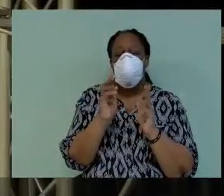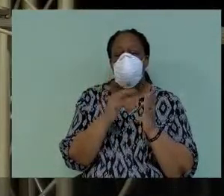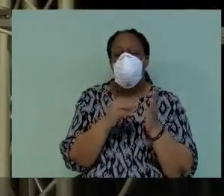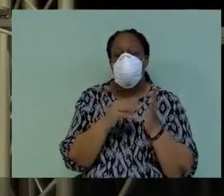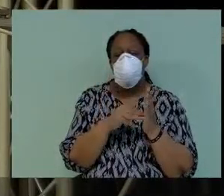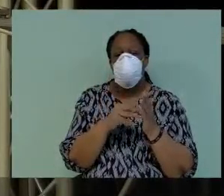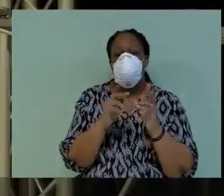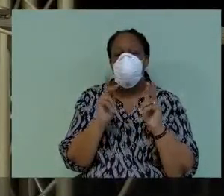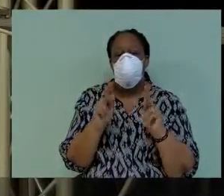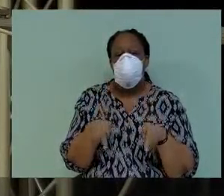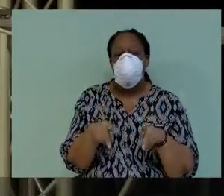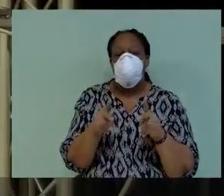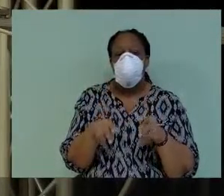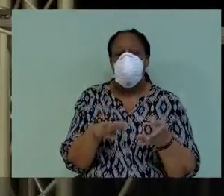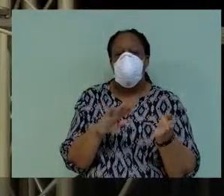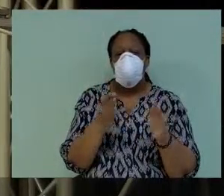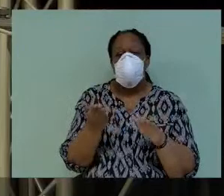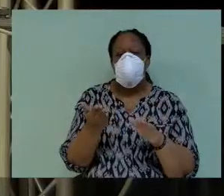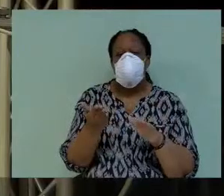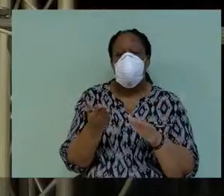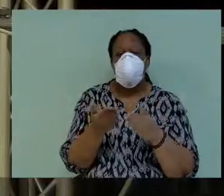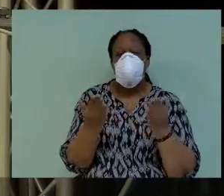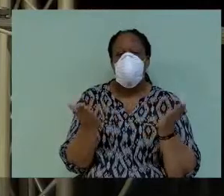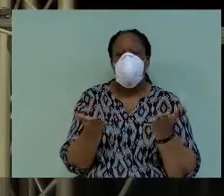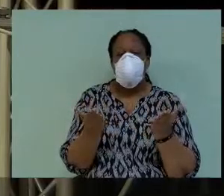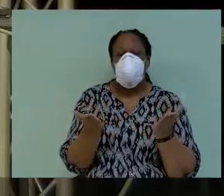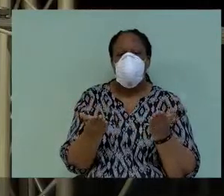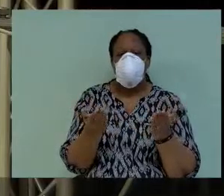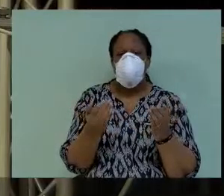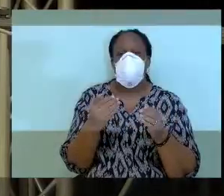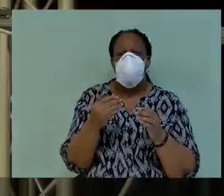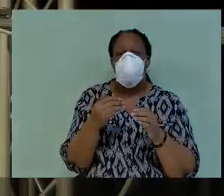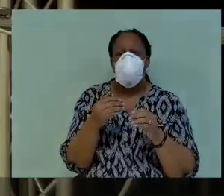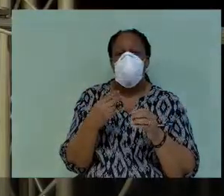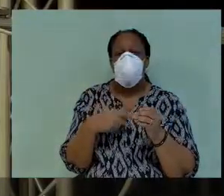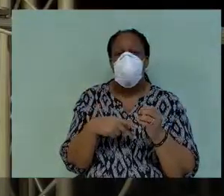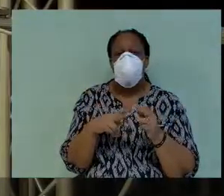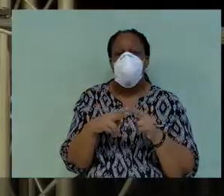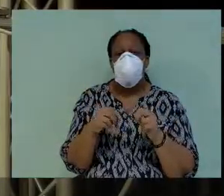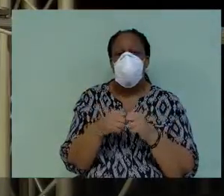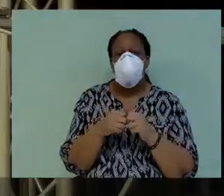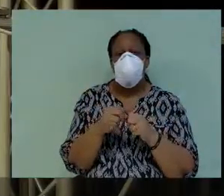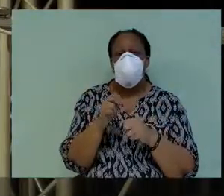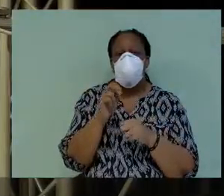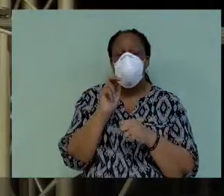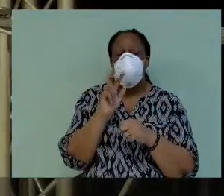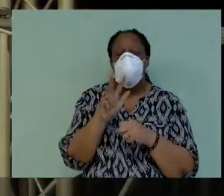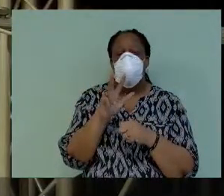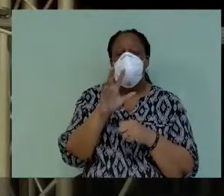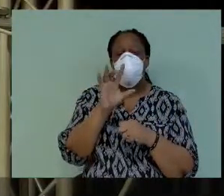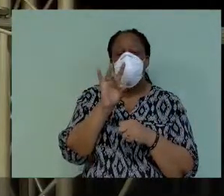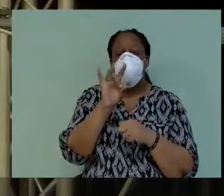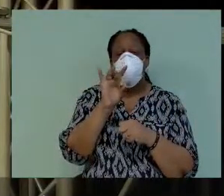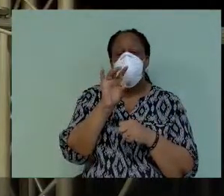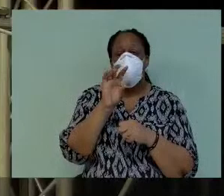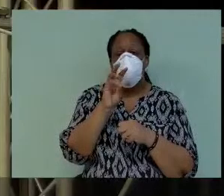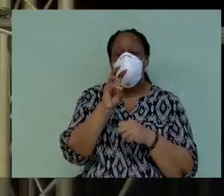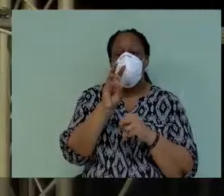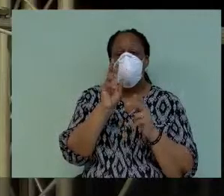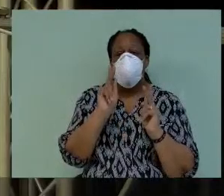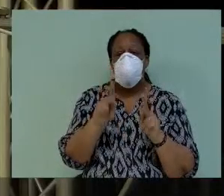294,190 deaths. In the Federation, we've sampled and tested a total of 386 persons.